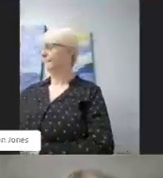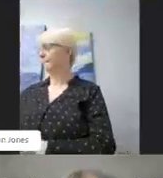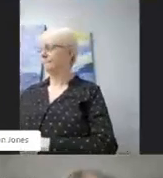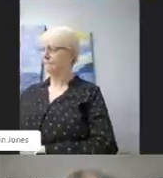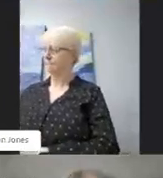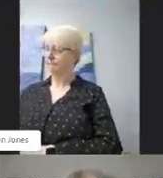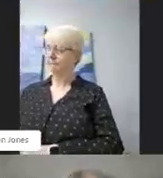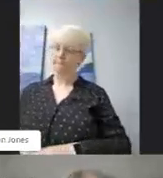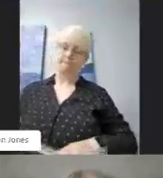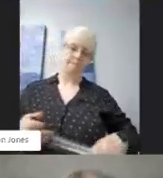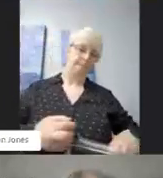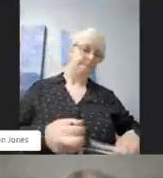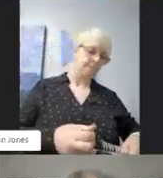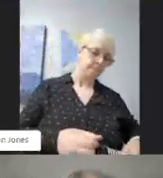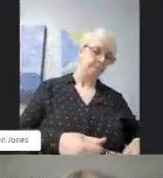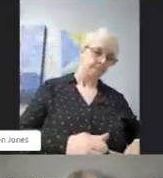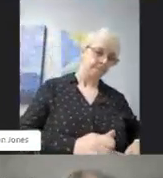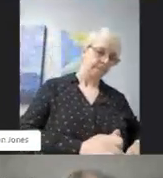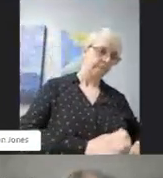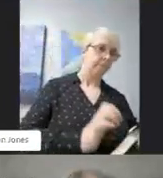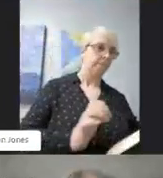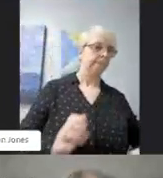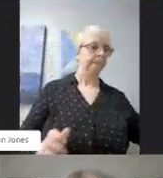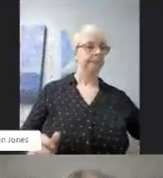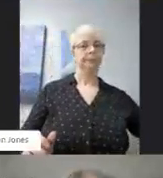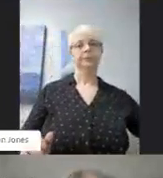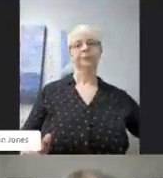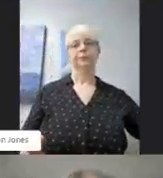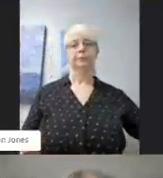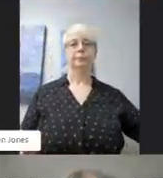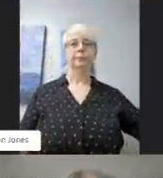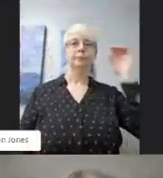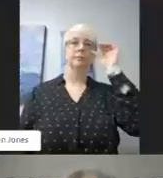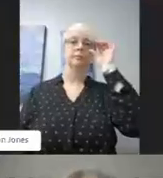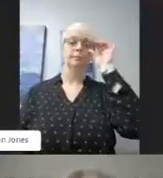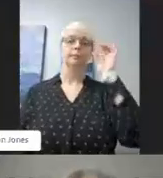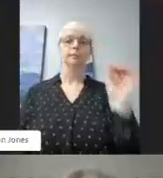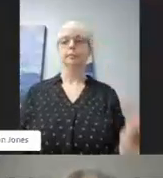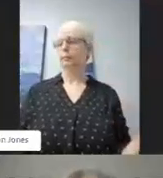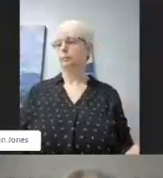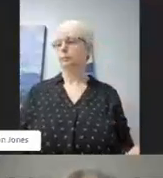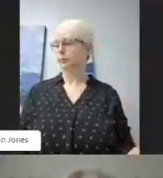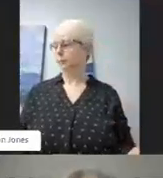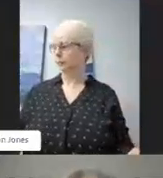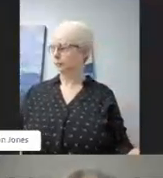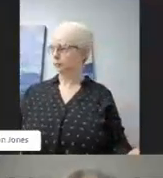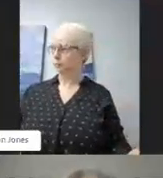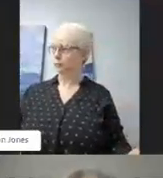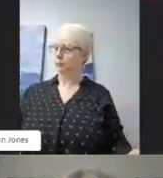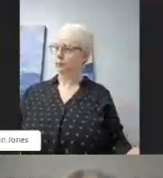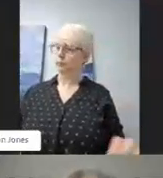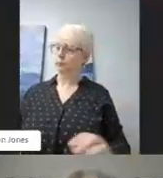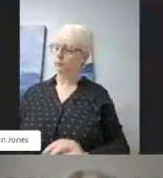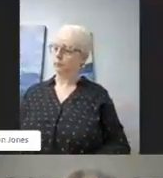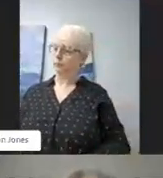Okay, so that should be everyone at this point. Yeah, Ann Barnhart was having some tech issues.